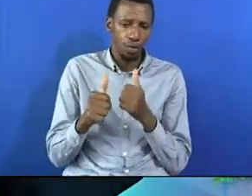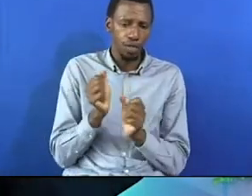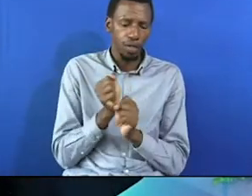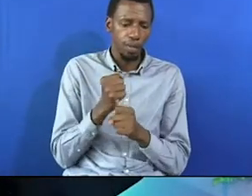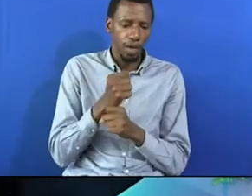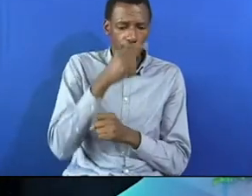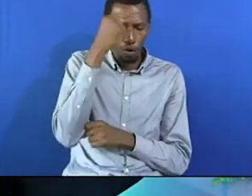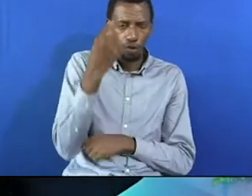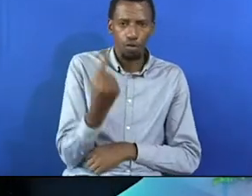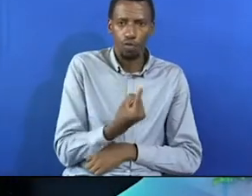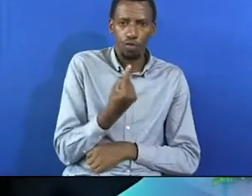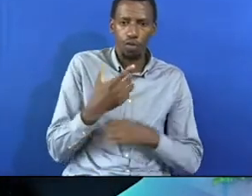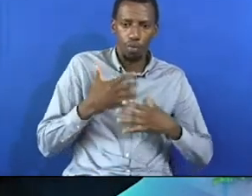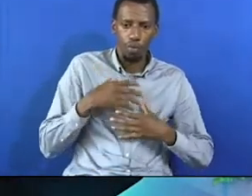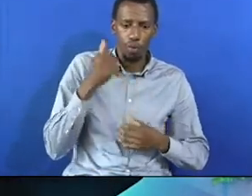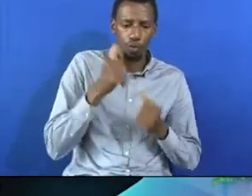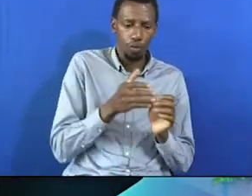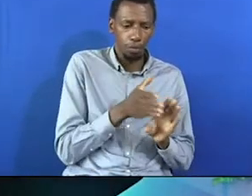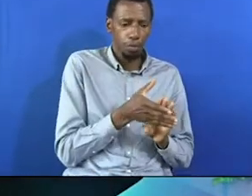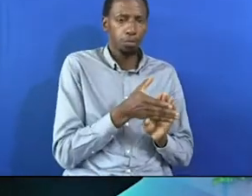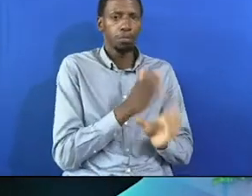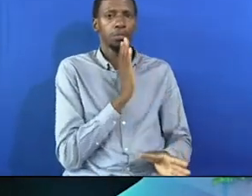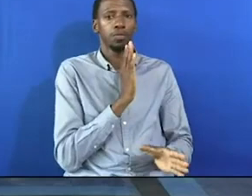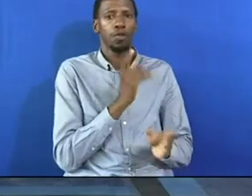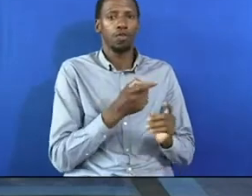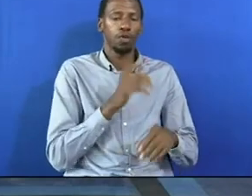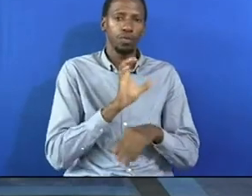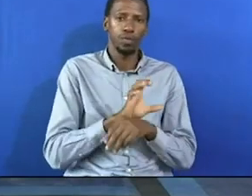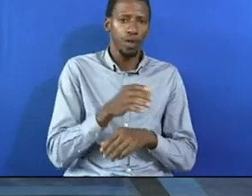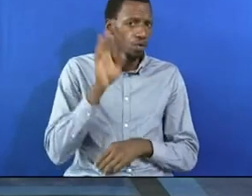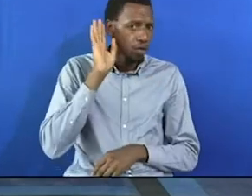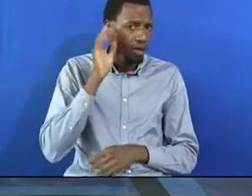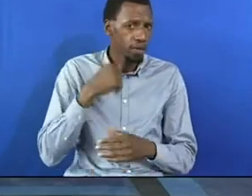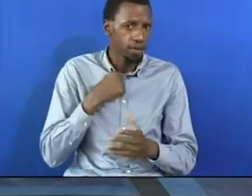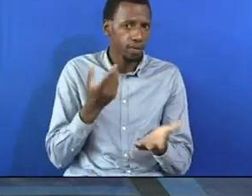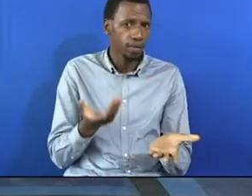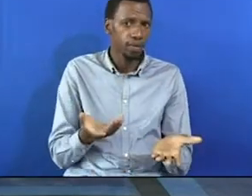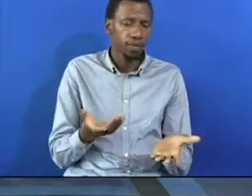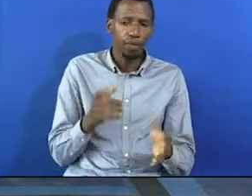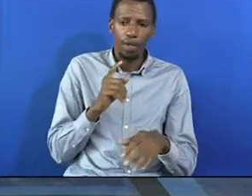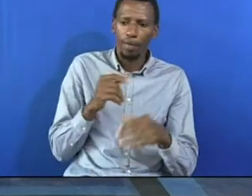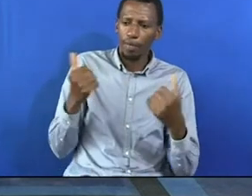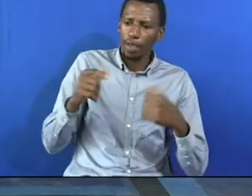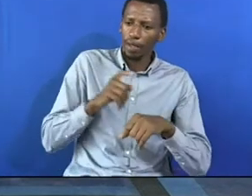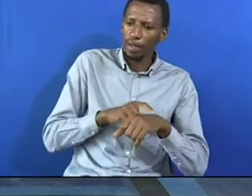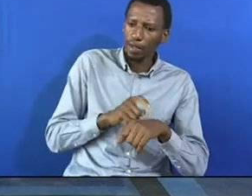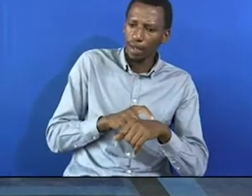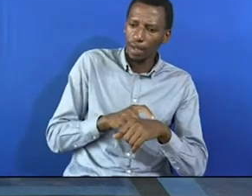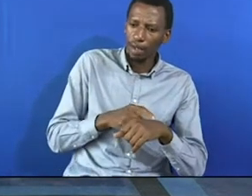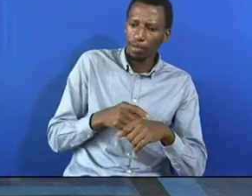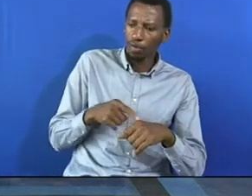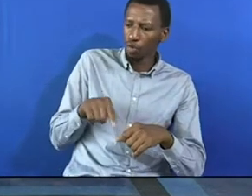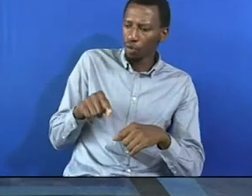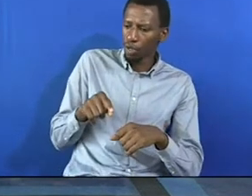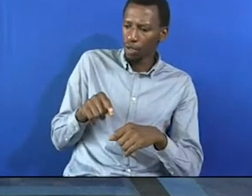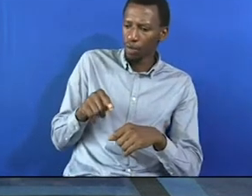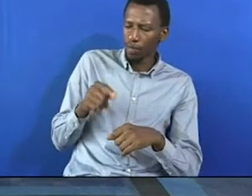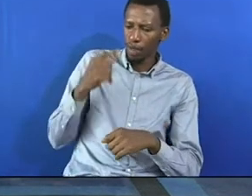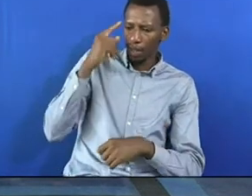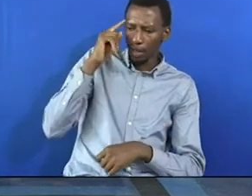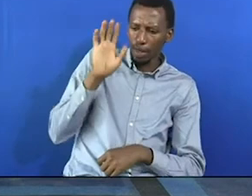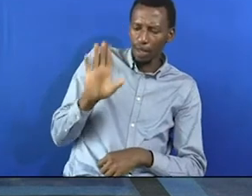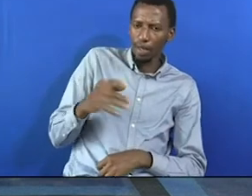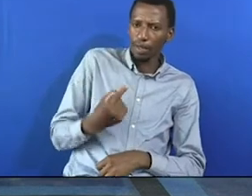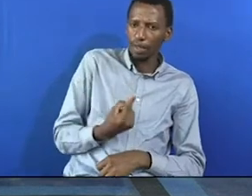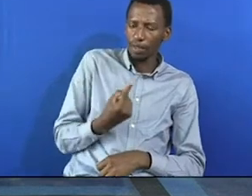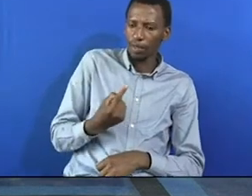church? Hey, did you hear what I said? That every time we are pointing at their singleness until it